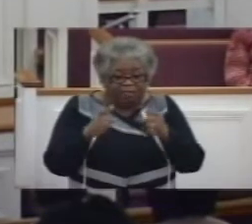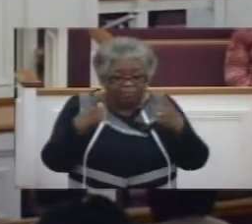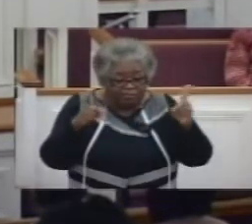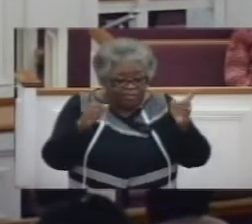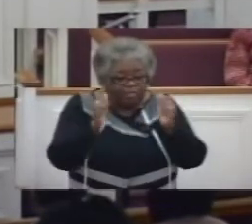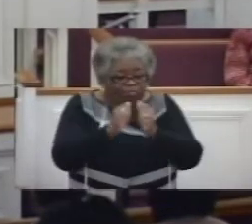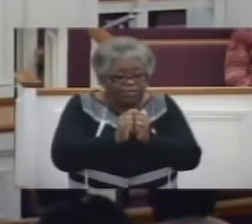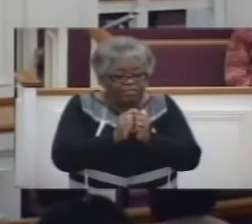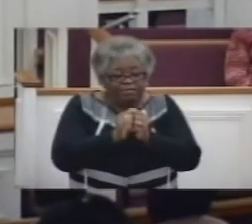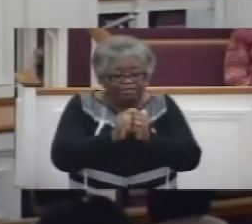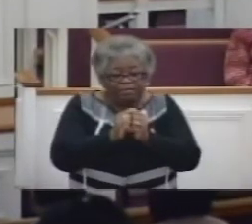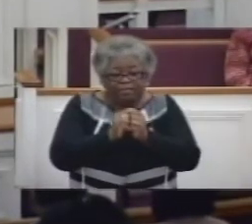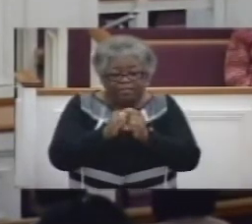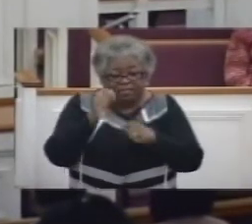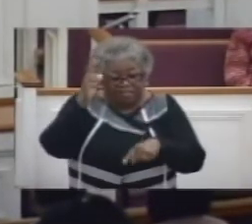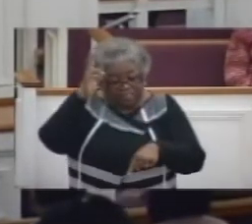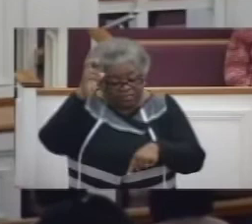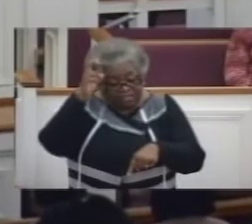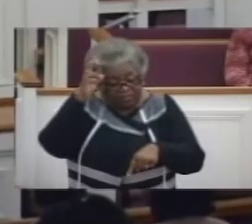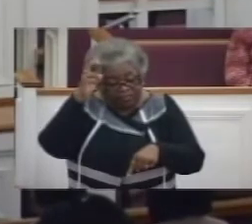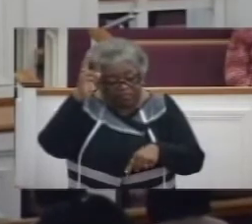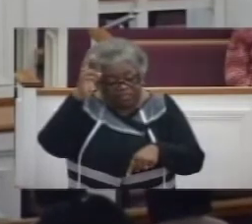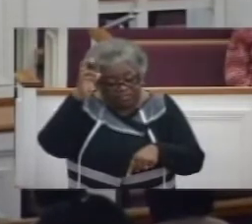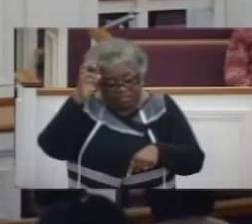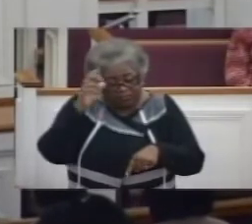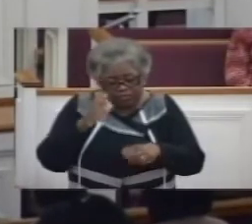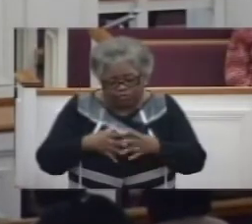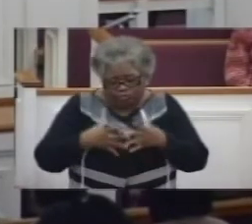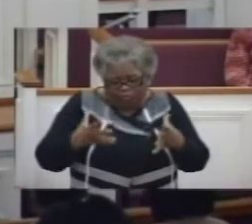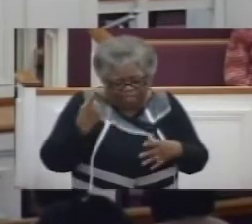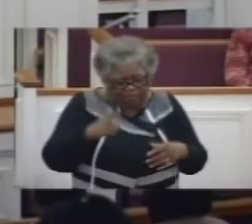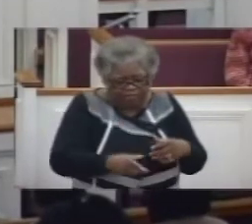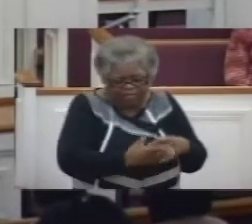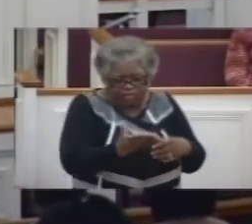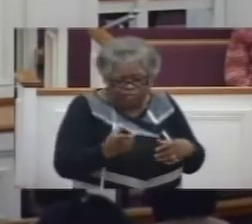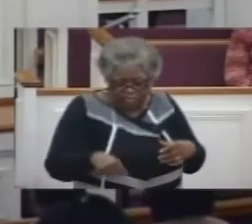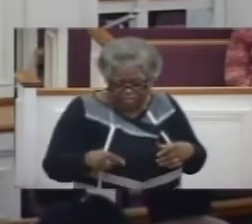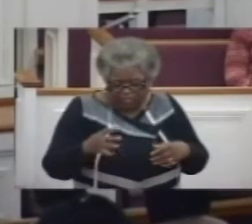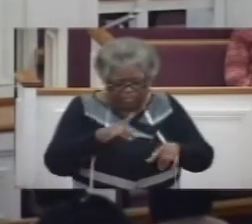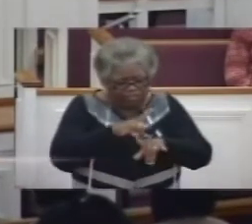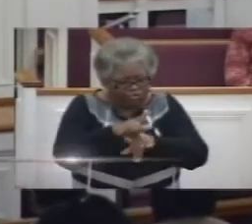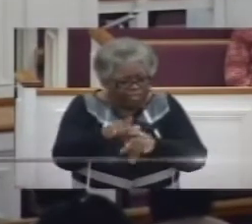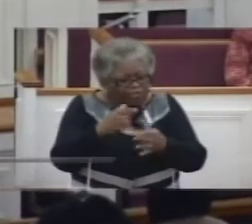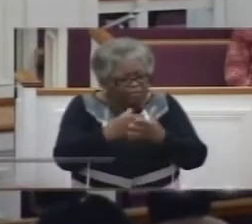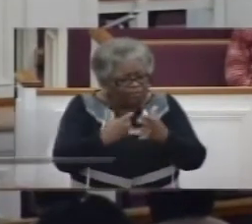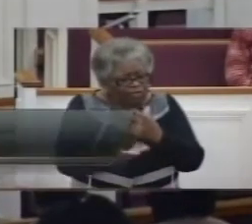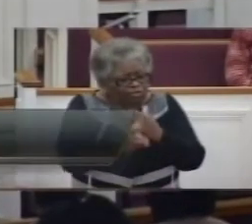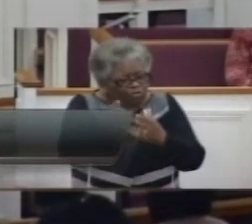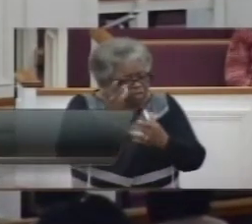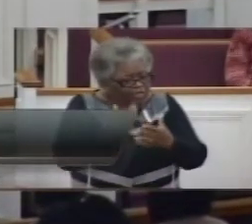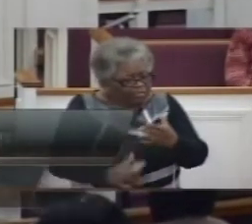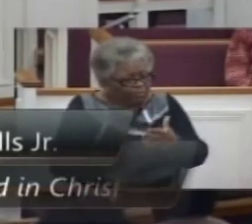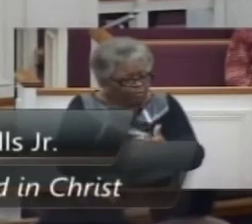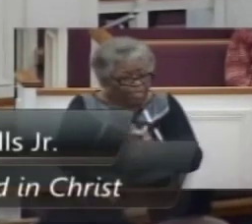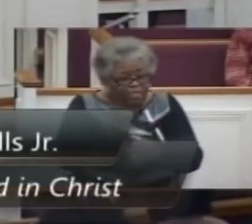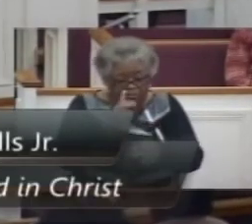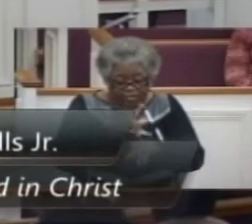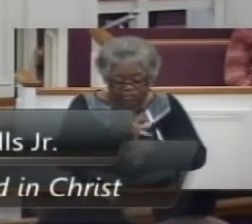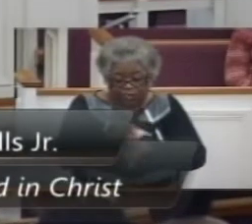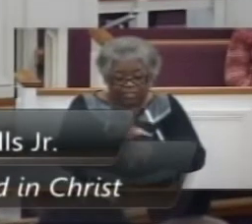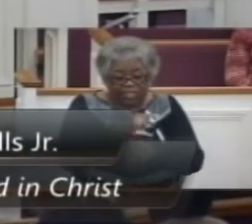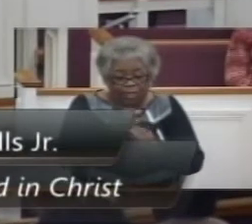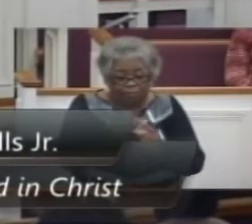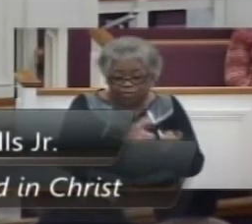the devil. The devil is too big for you. He's been tricking before you was born. He'll be tricking when